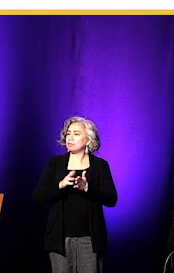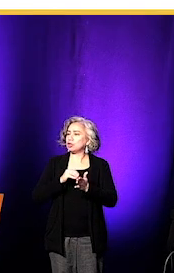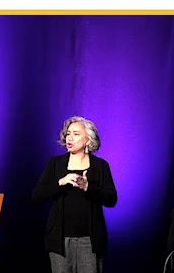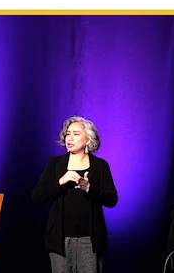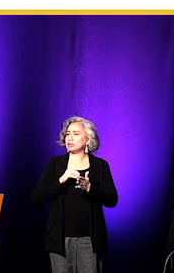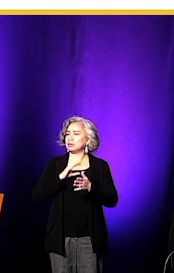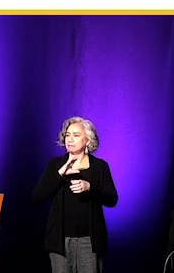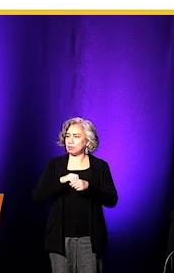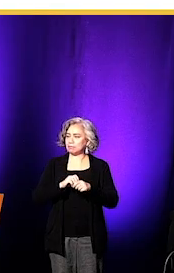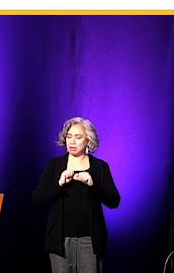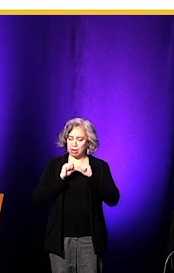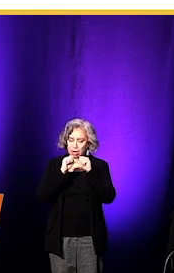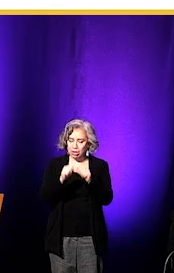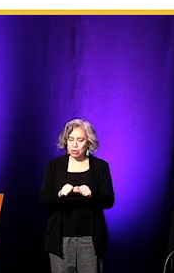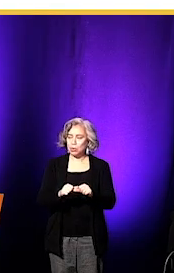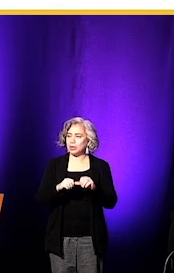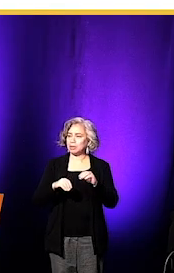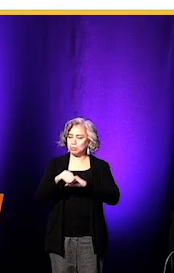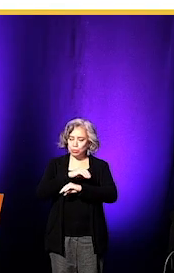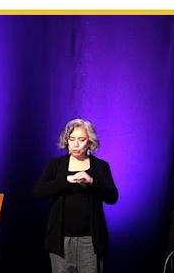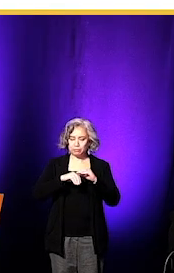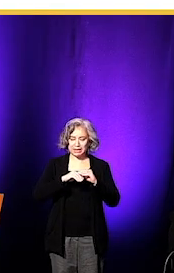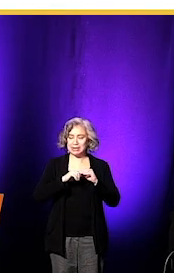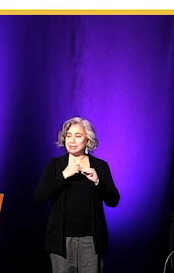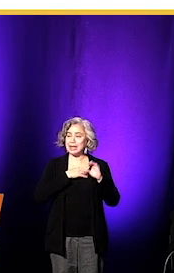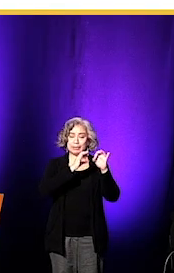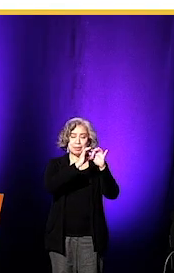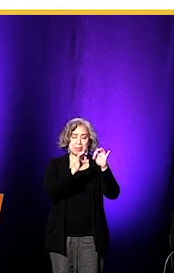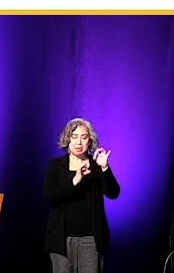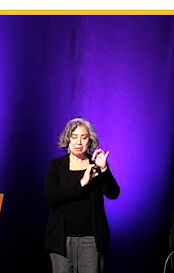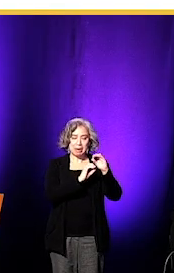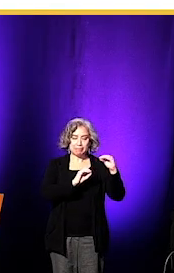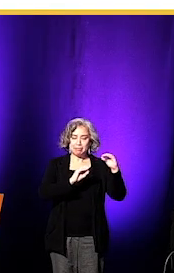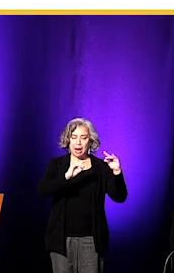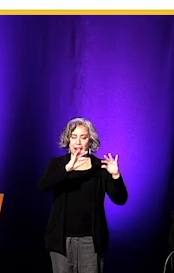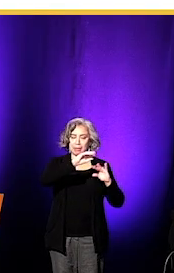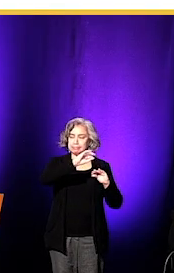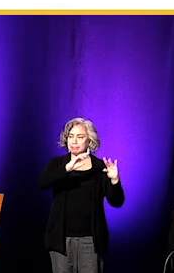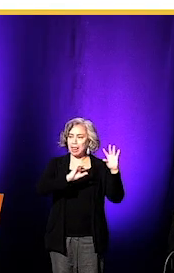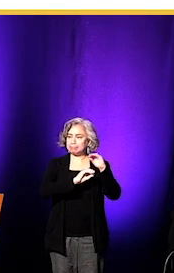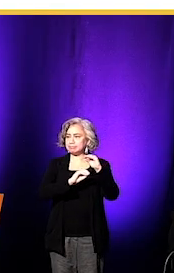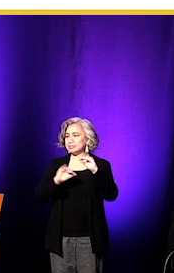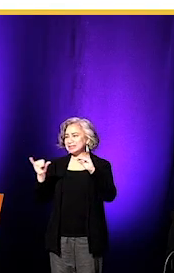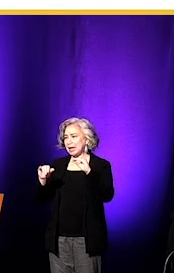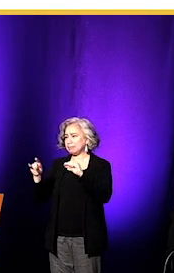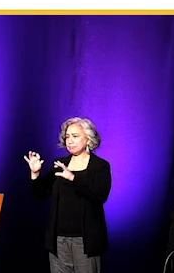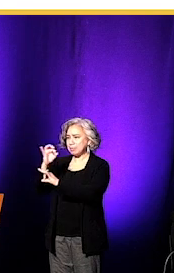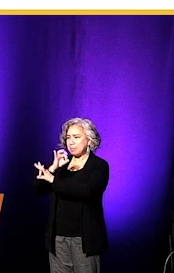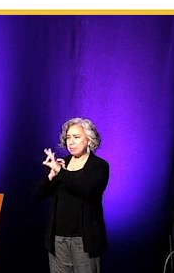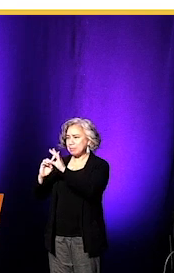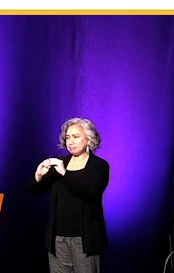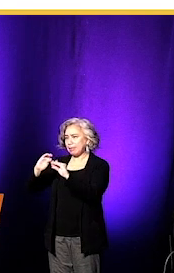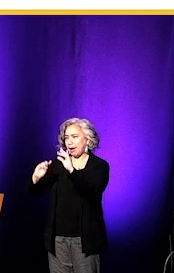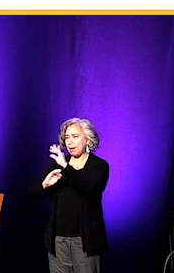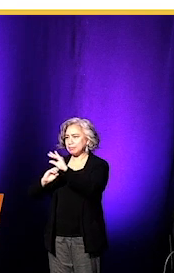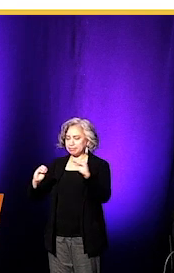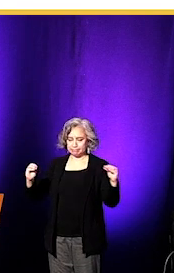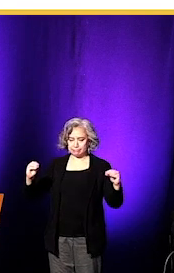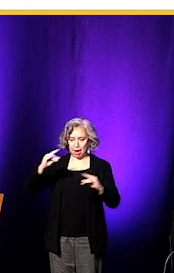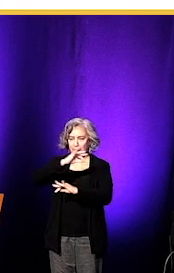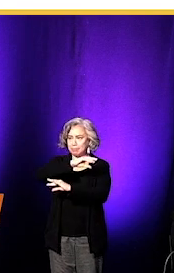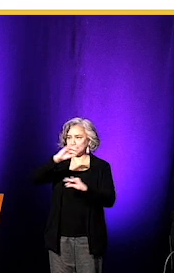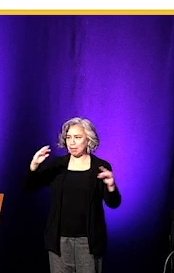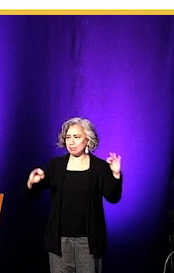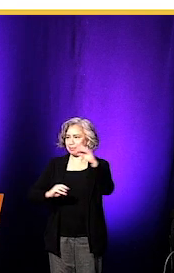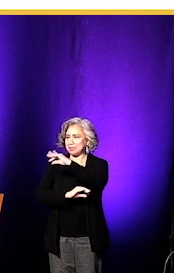movement in and out of range of nodes or microsystems, as you see here, opportunities for participants to rise to the